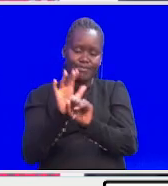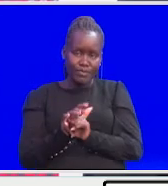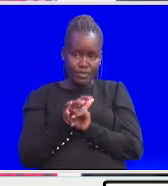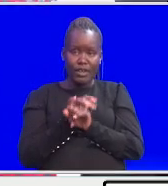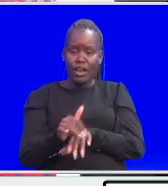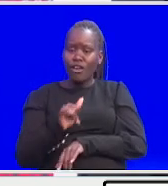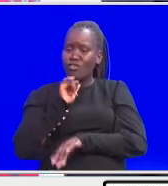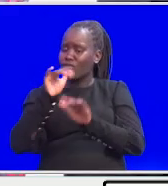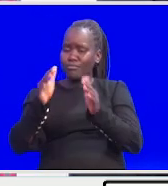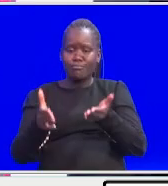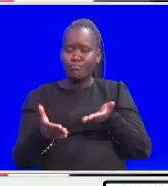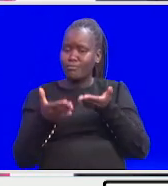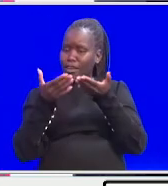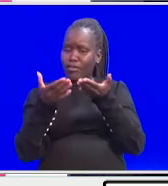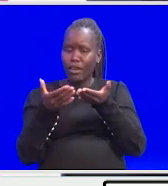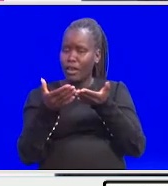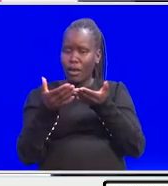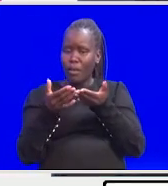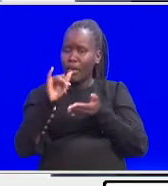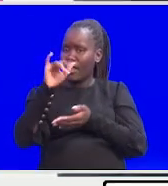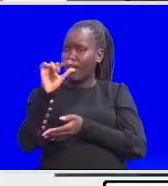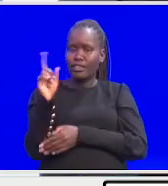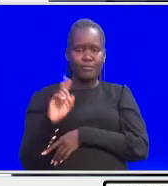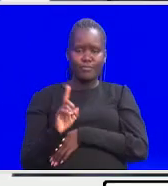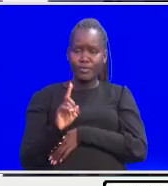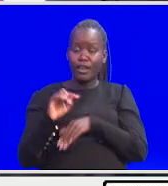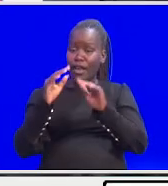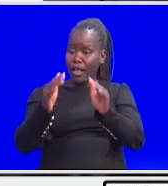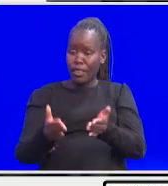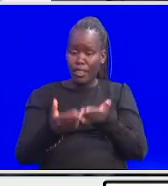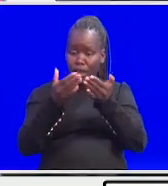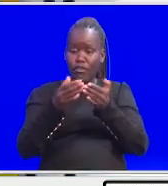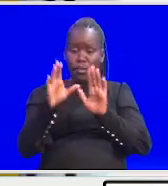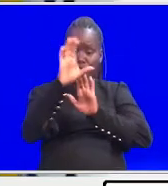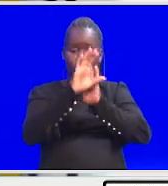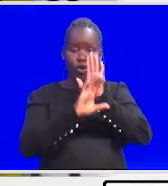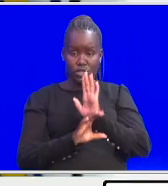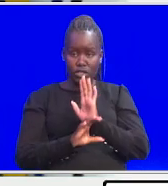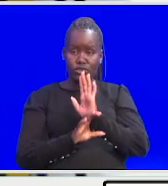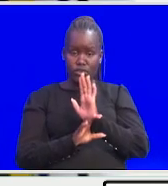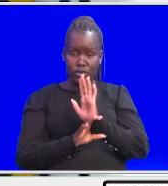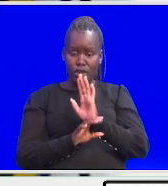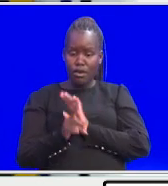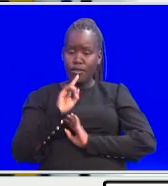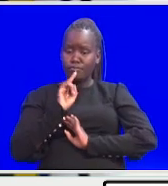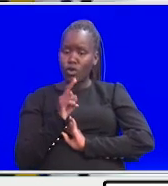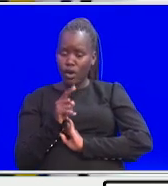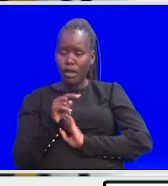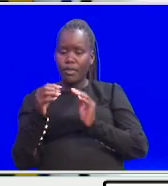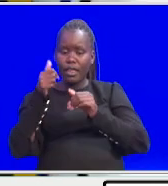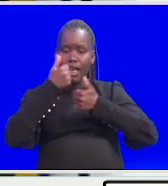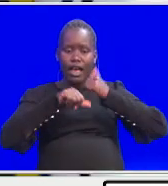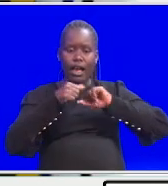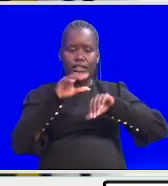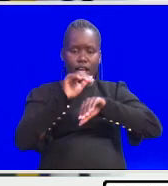just given by the IG. They are given by the Constitution. Koome condemned the act and called on the police